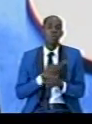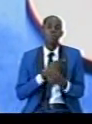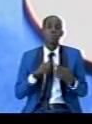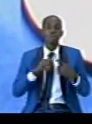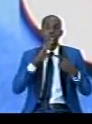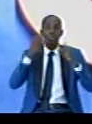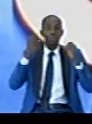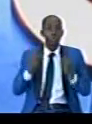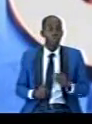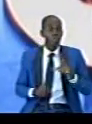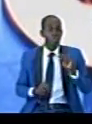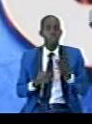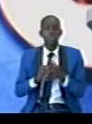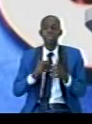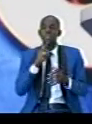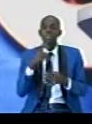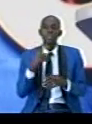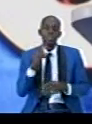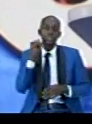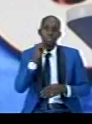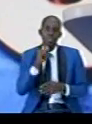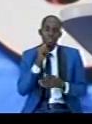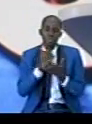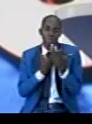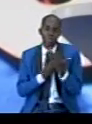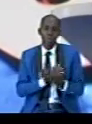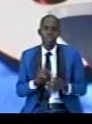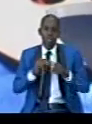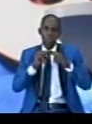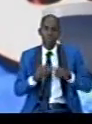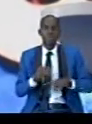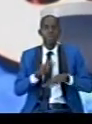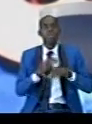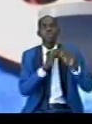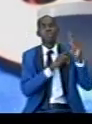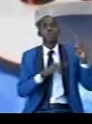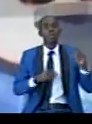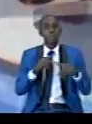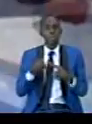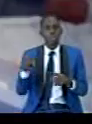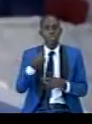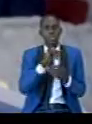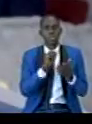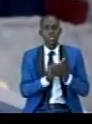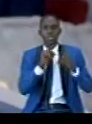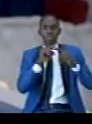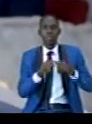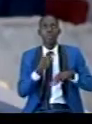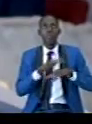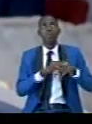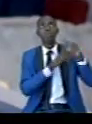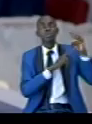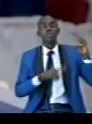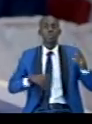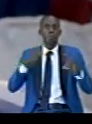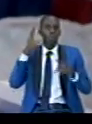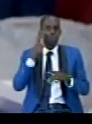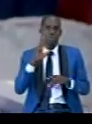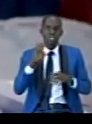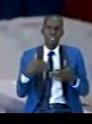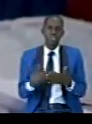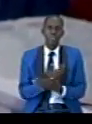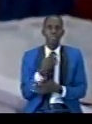daily waiting upon the Lord. But they that wait upon the Lord shall renew their strength. They